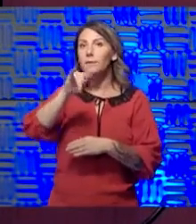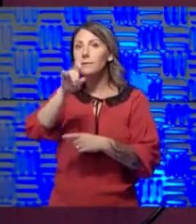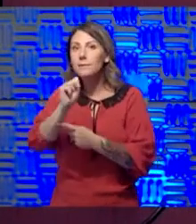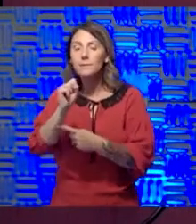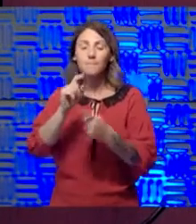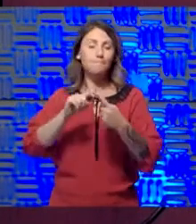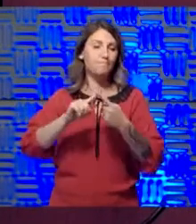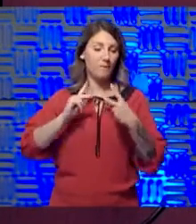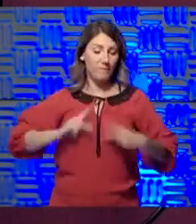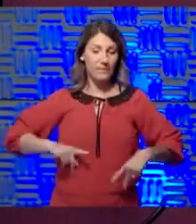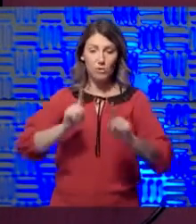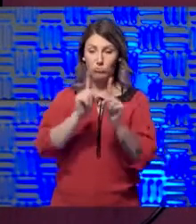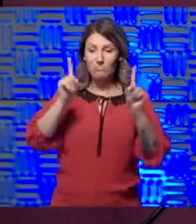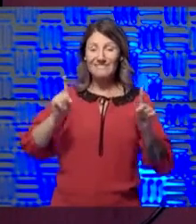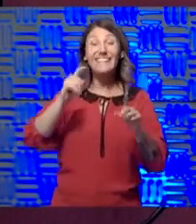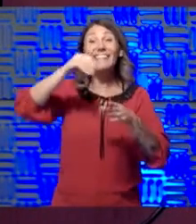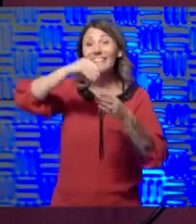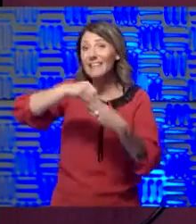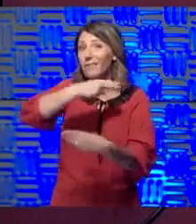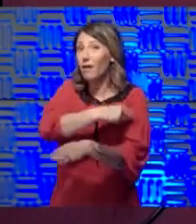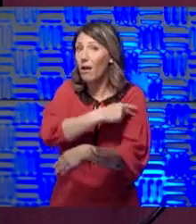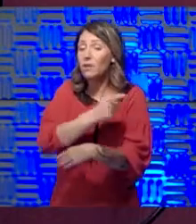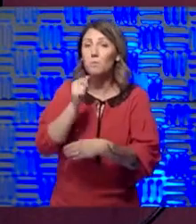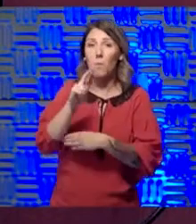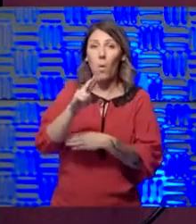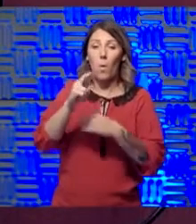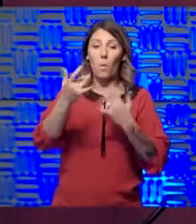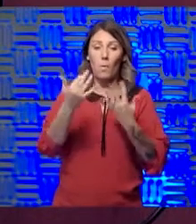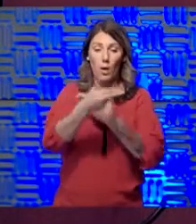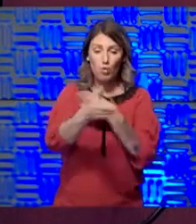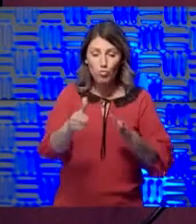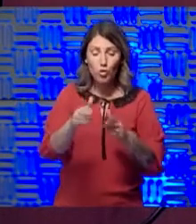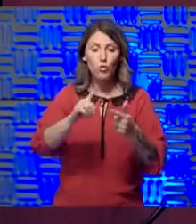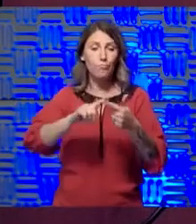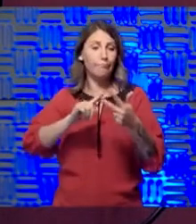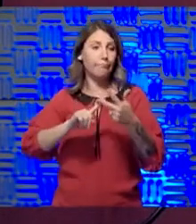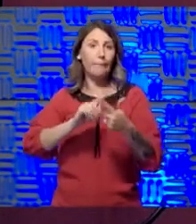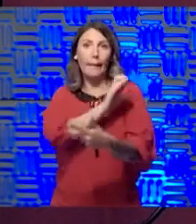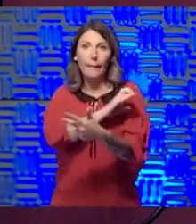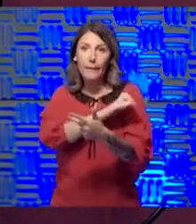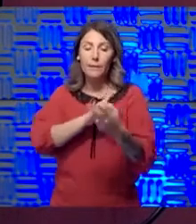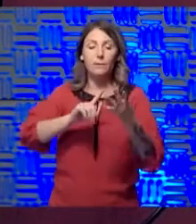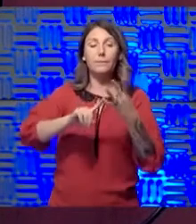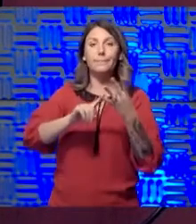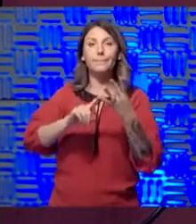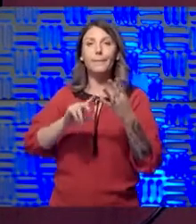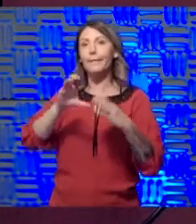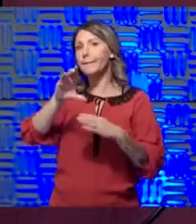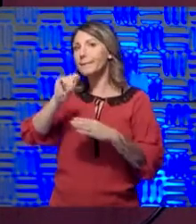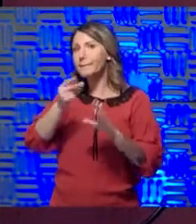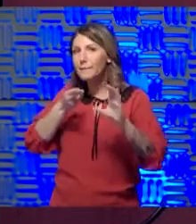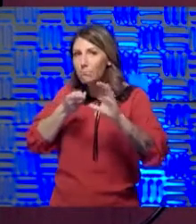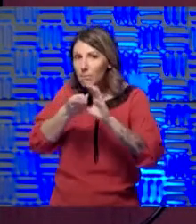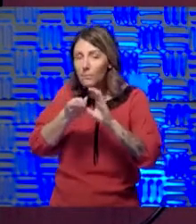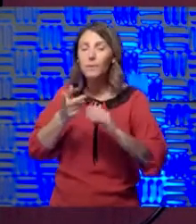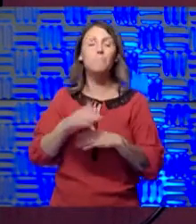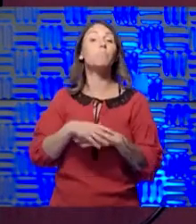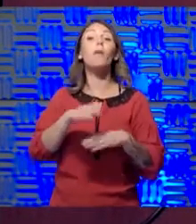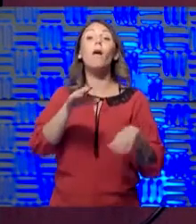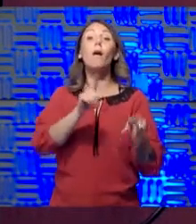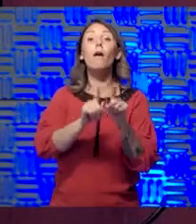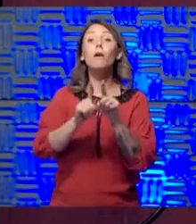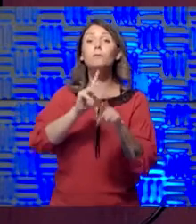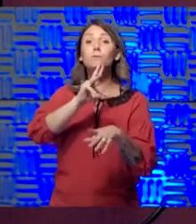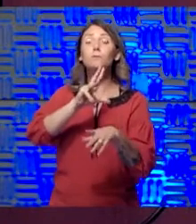physical distancing inside our hospital or our waiting rooms or our clinics or the CT scanners. And then actually I think it ties into some